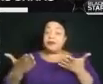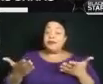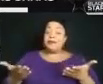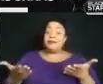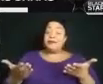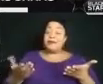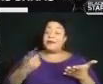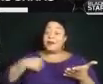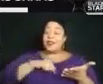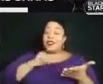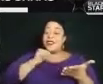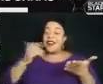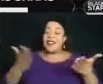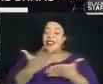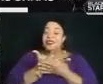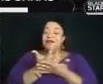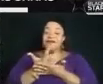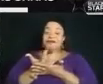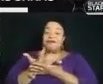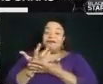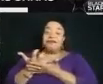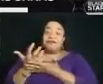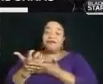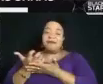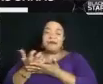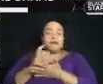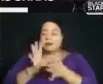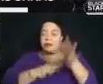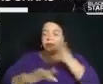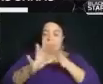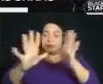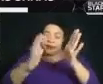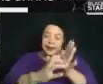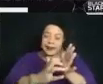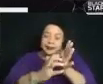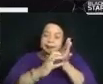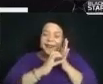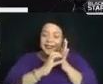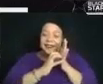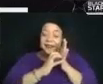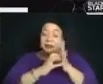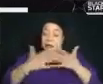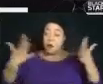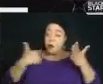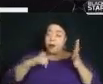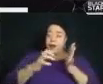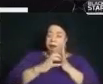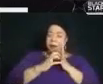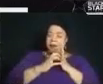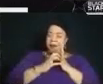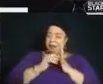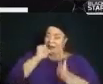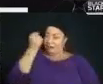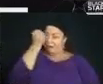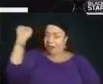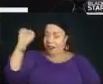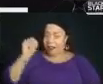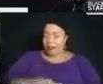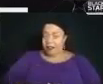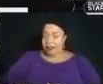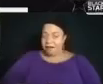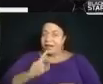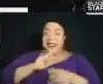What we're demanding is not radical, it's simply right. We've come to put a face and a